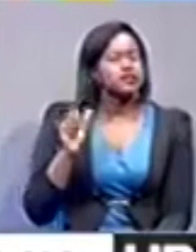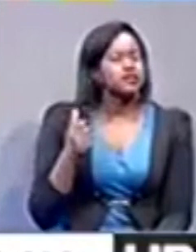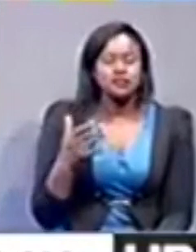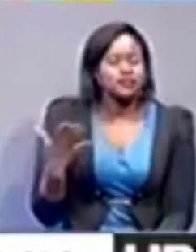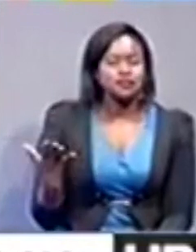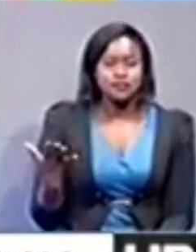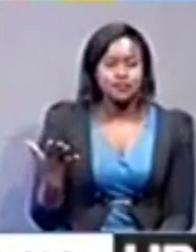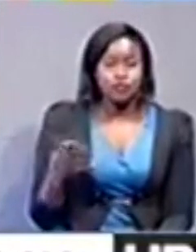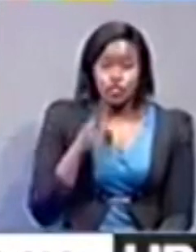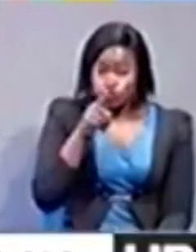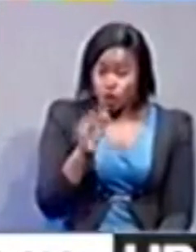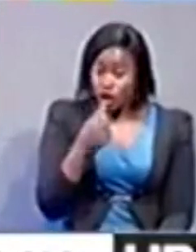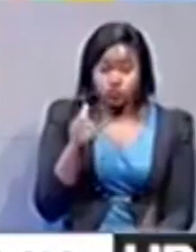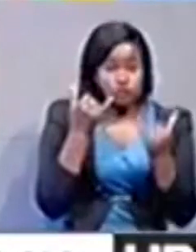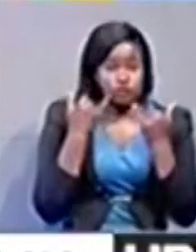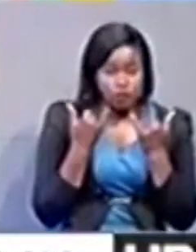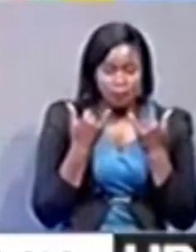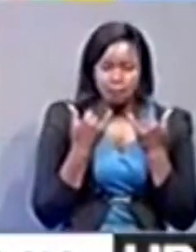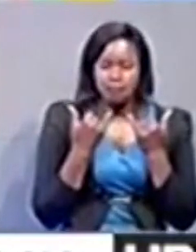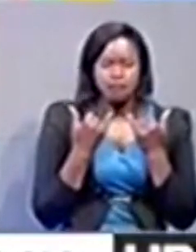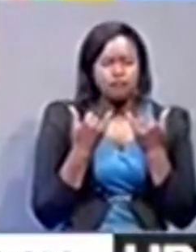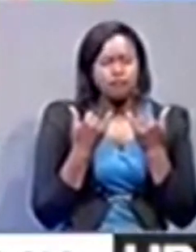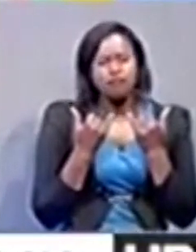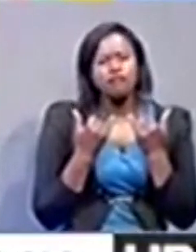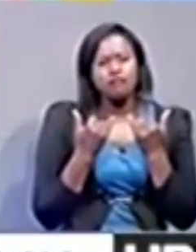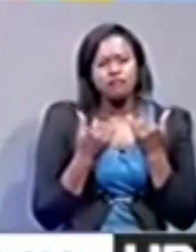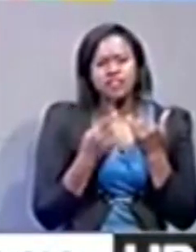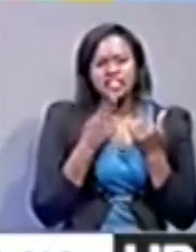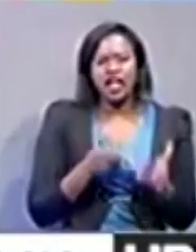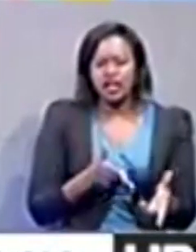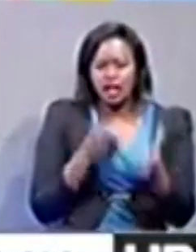you cannot tell me that I live. Our guns.